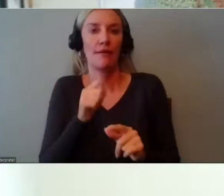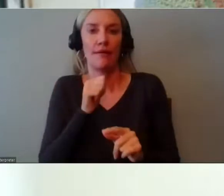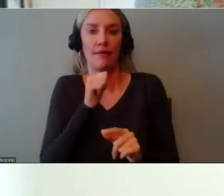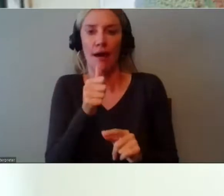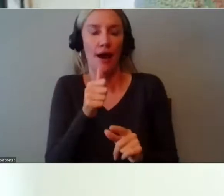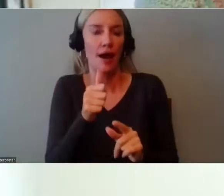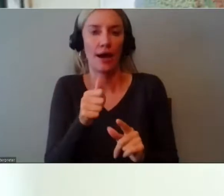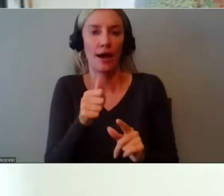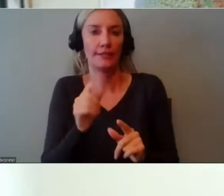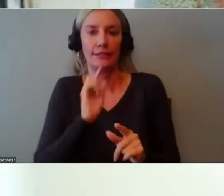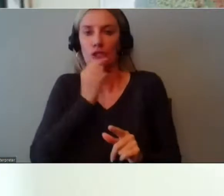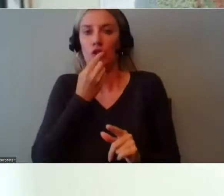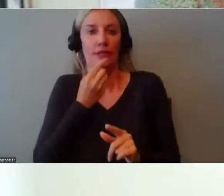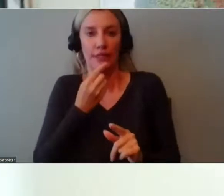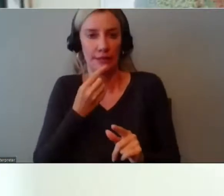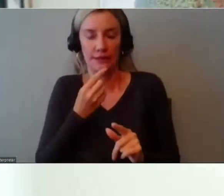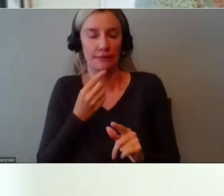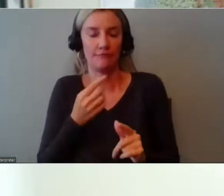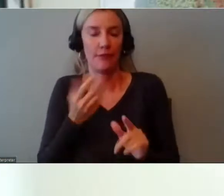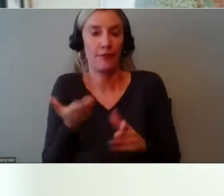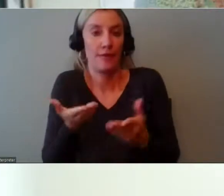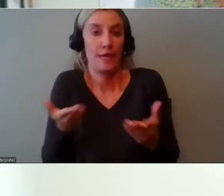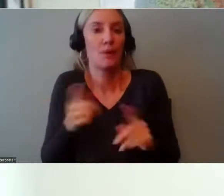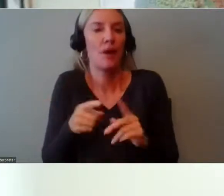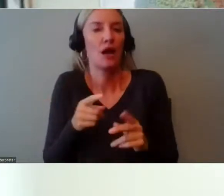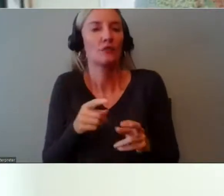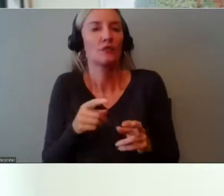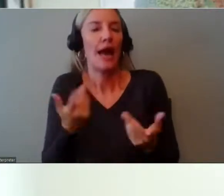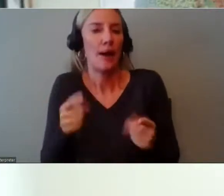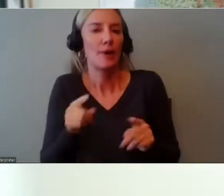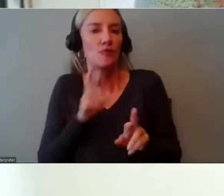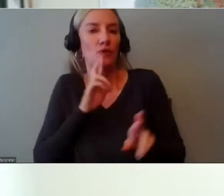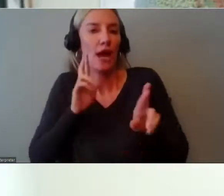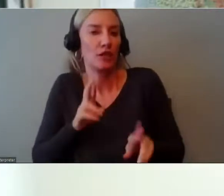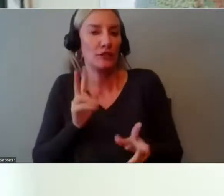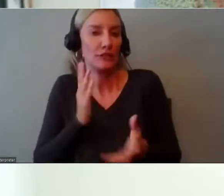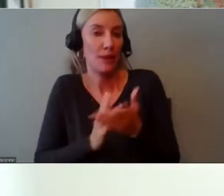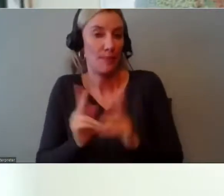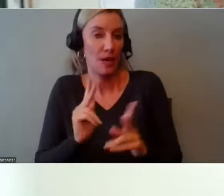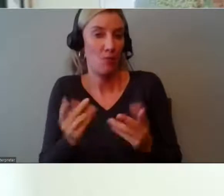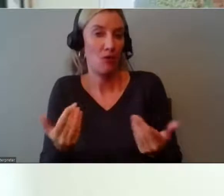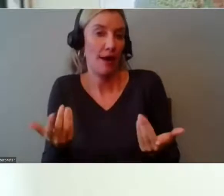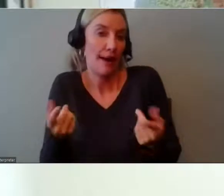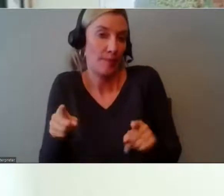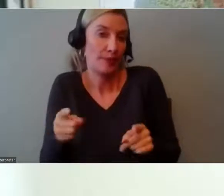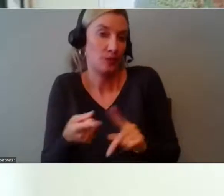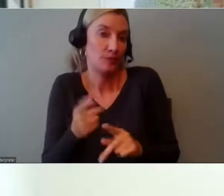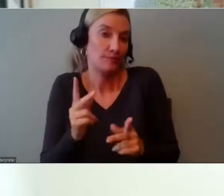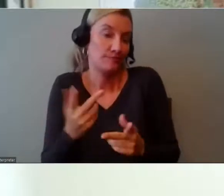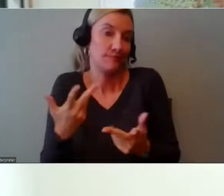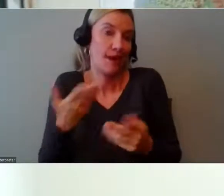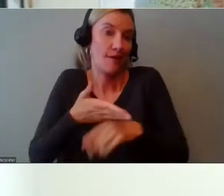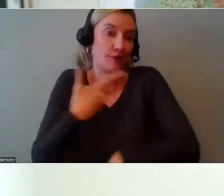those reactions that some people will get after an injection.